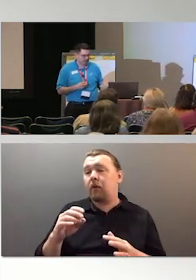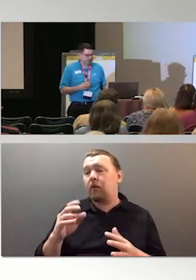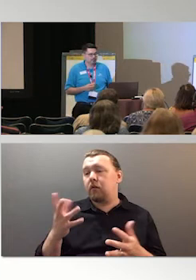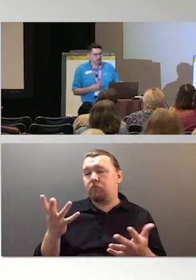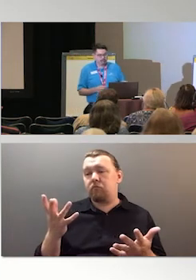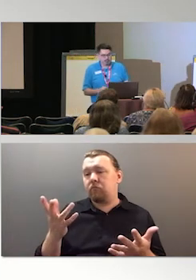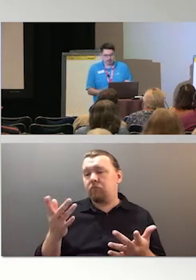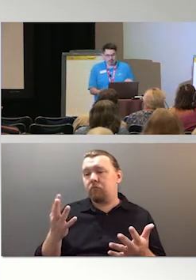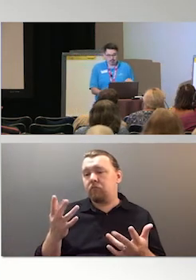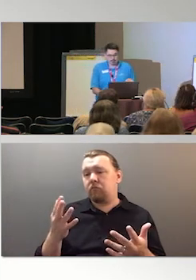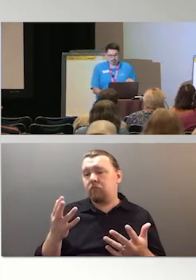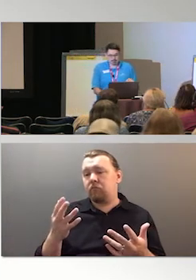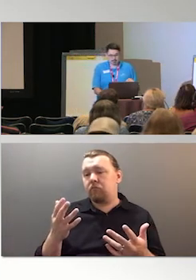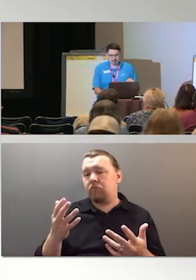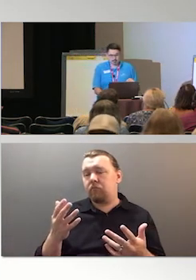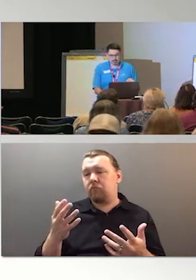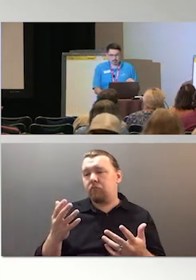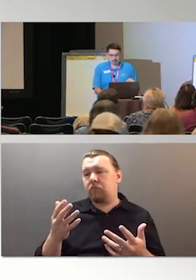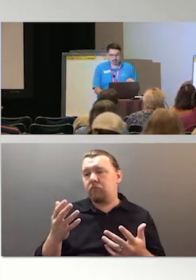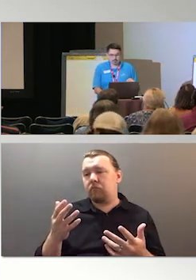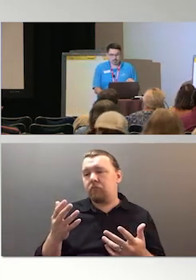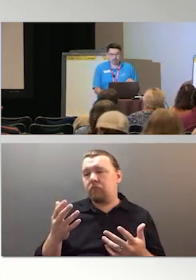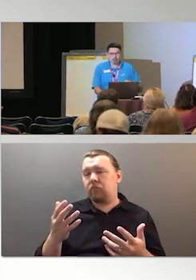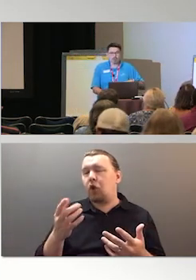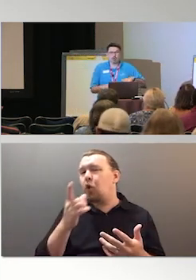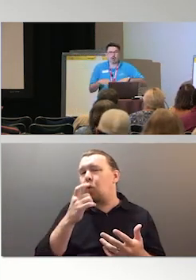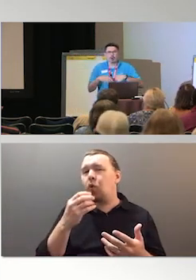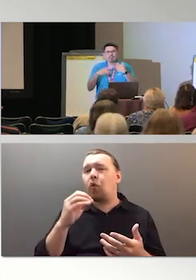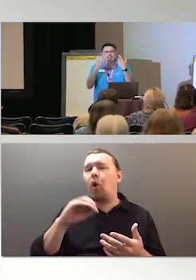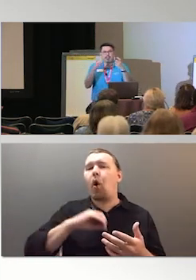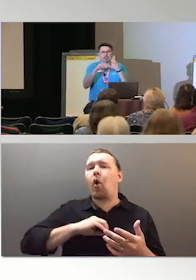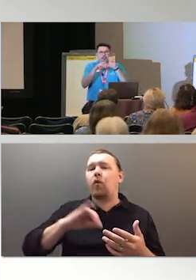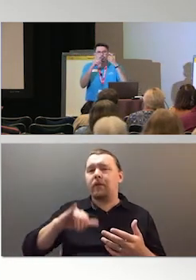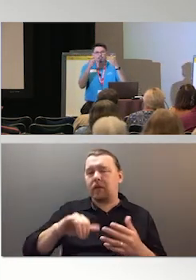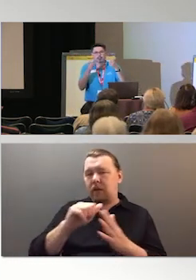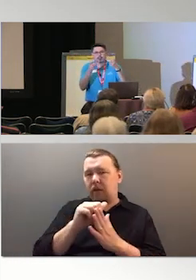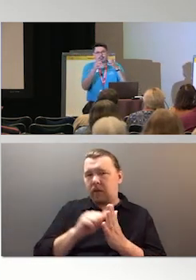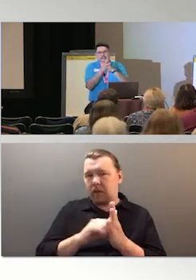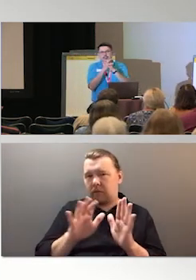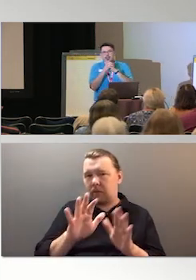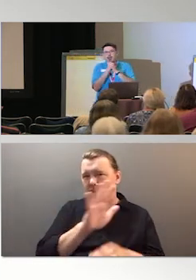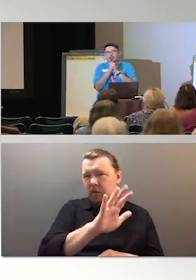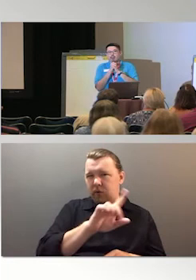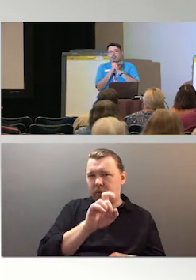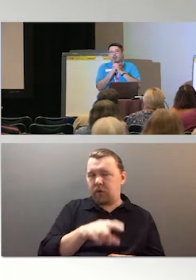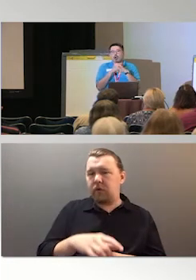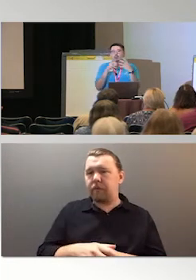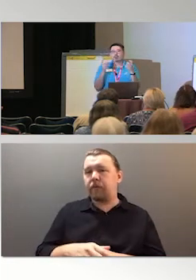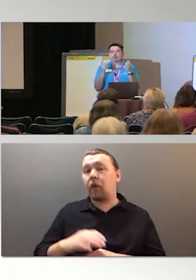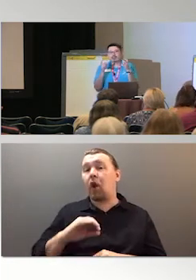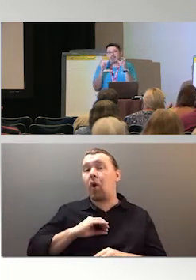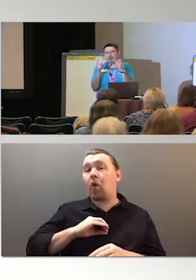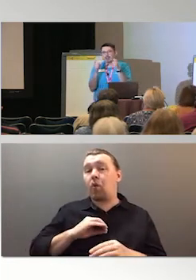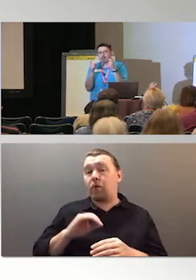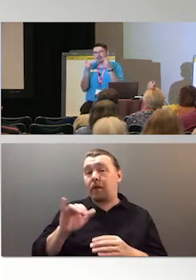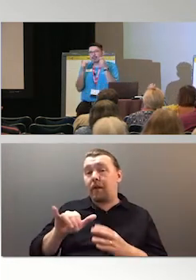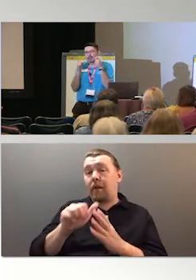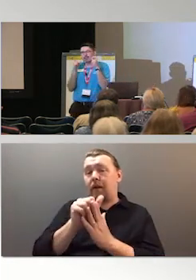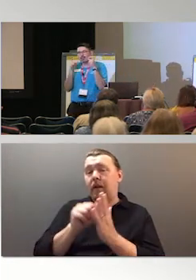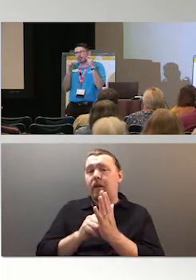work it out. So who owns the account? Go to your original question of owner of the